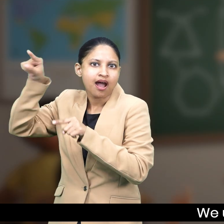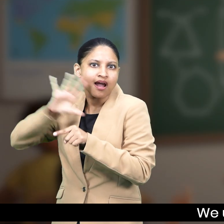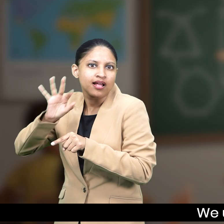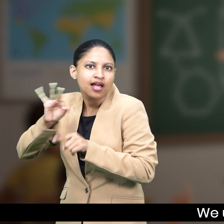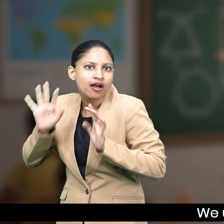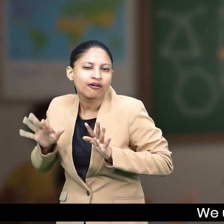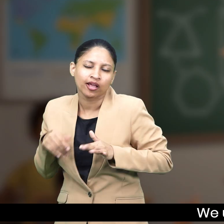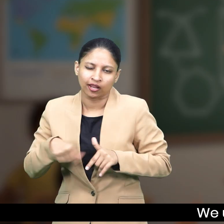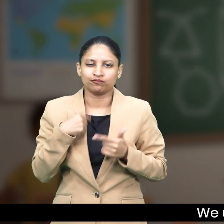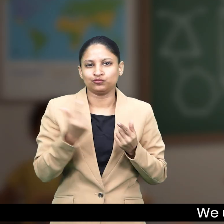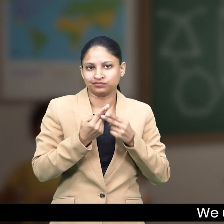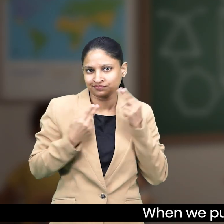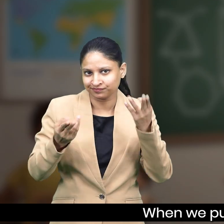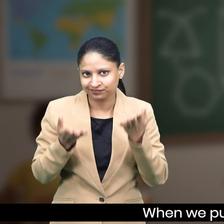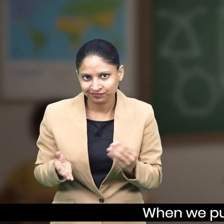life too.